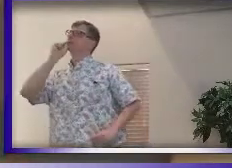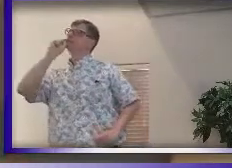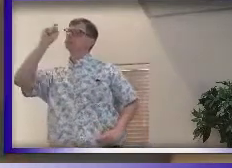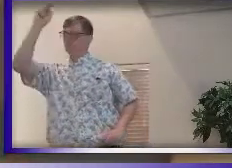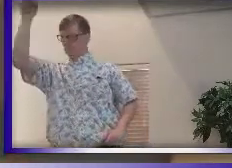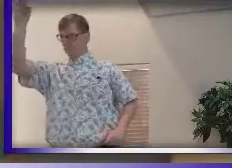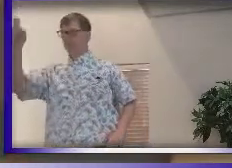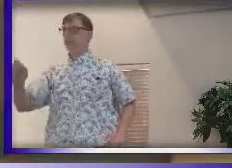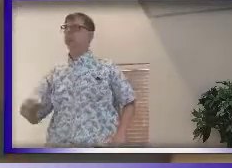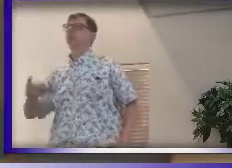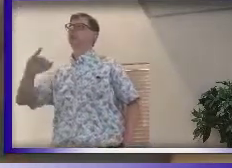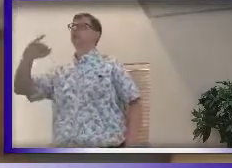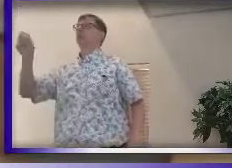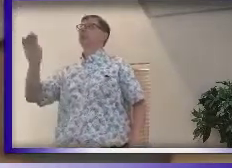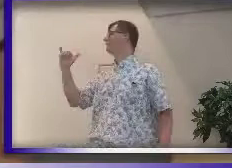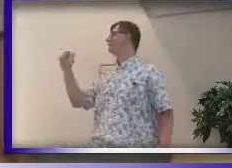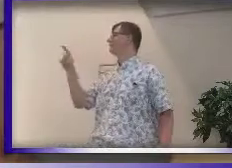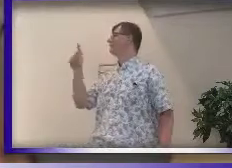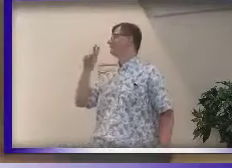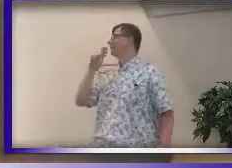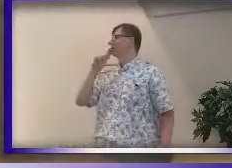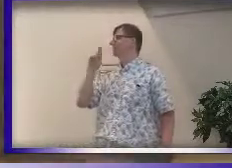is.